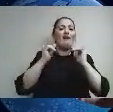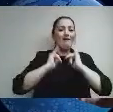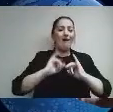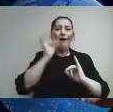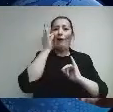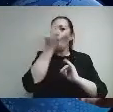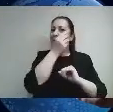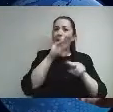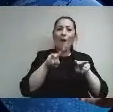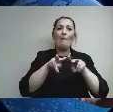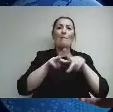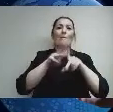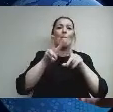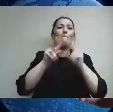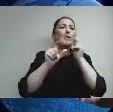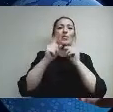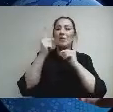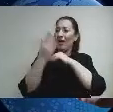pandemic,